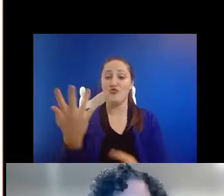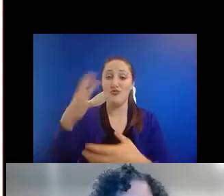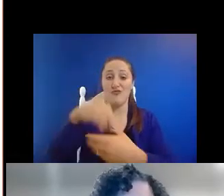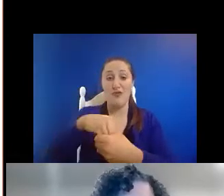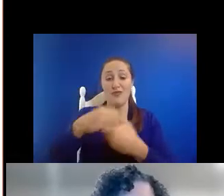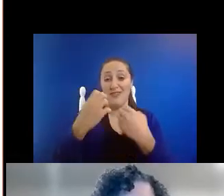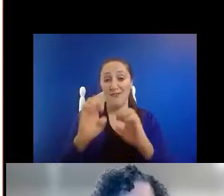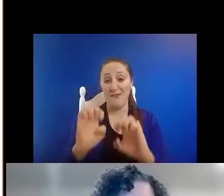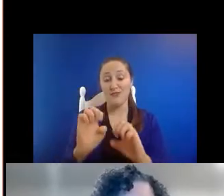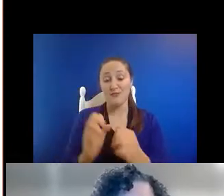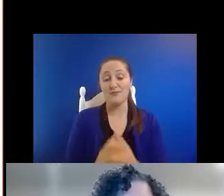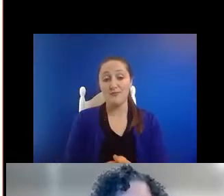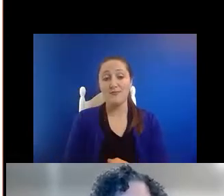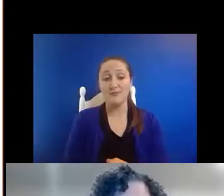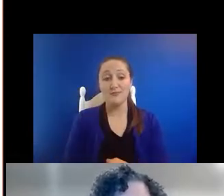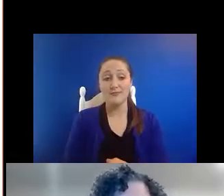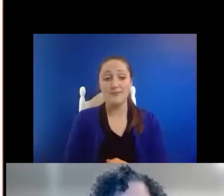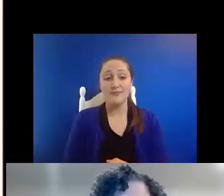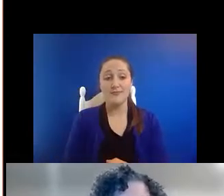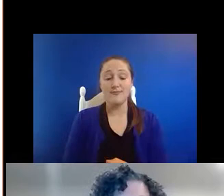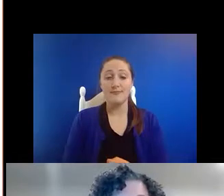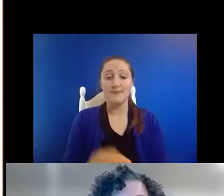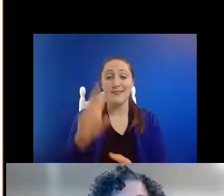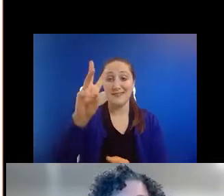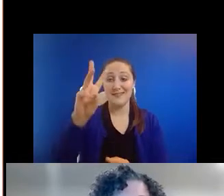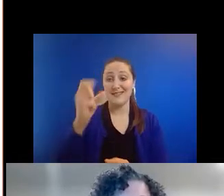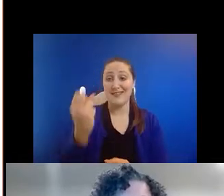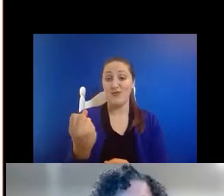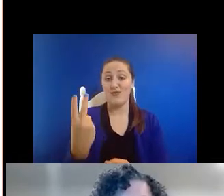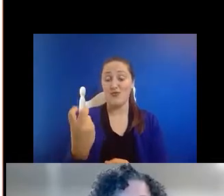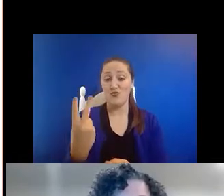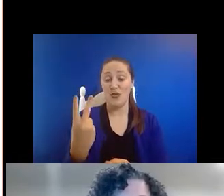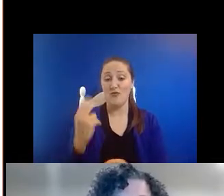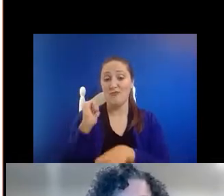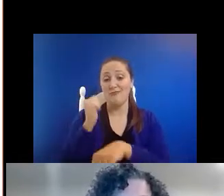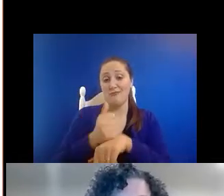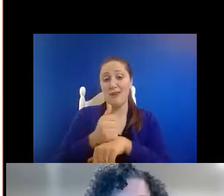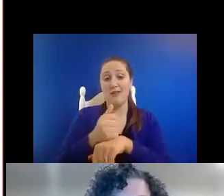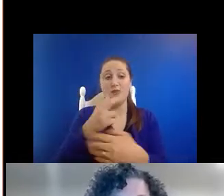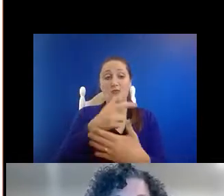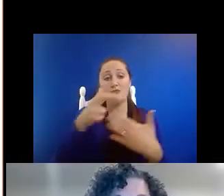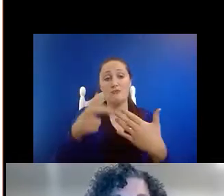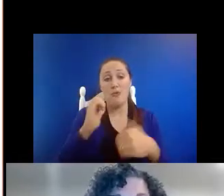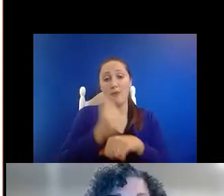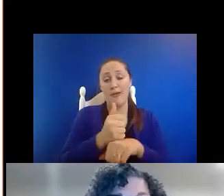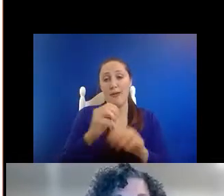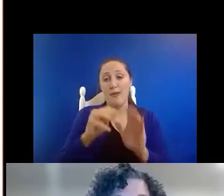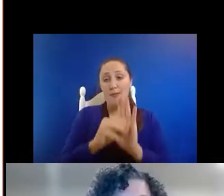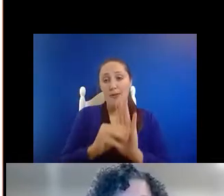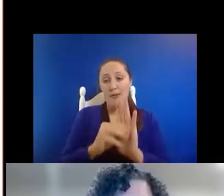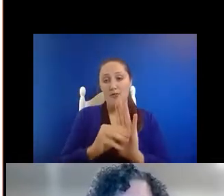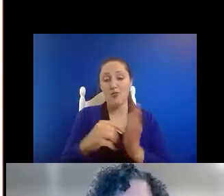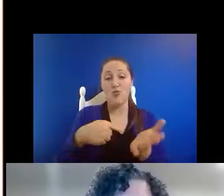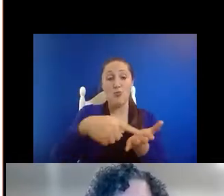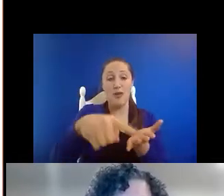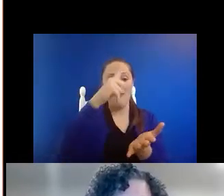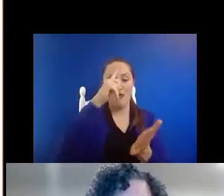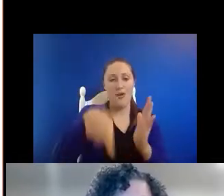efforts. 6 of the 12 implemented an outcome-based model reimbursing for hours